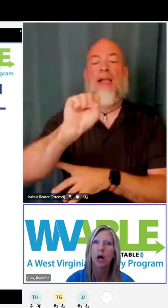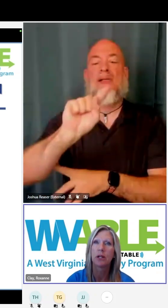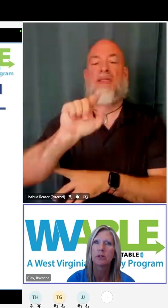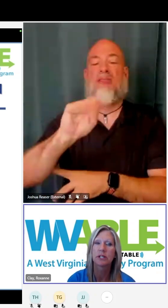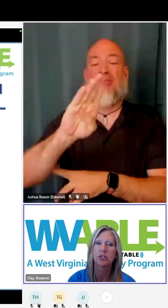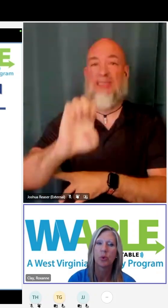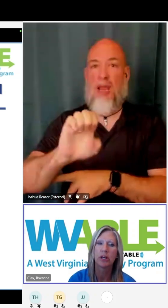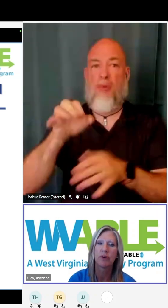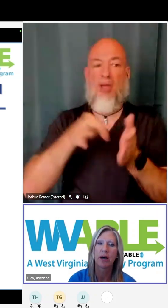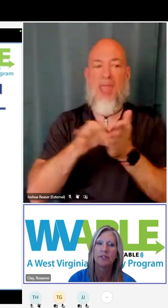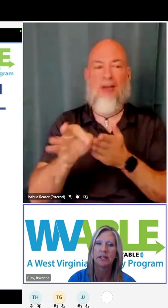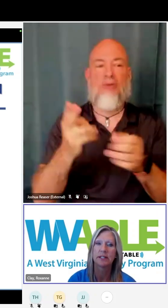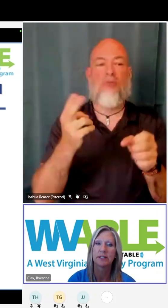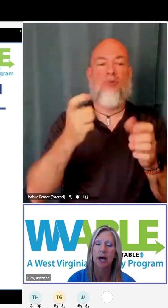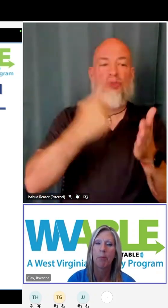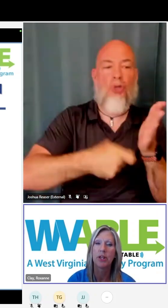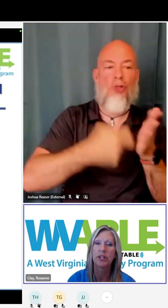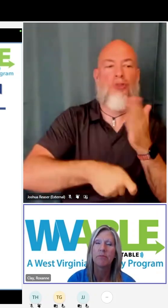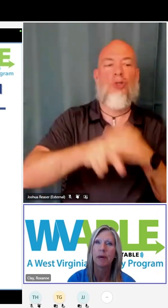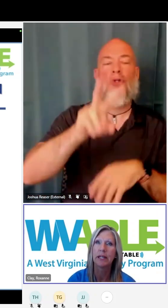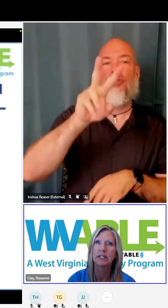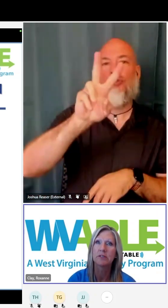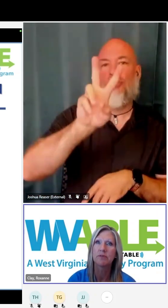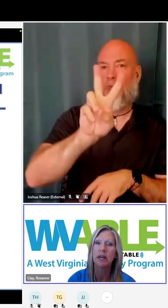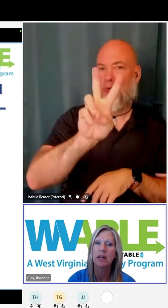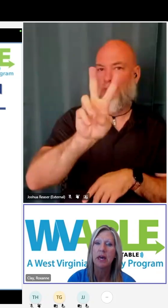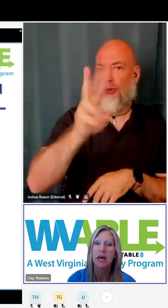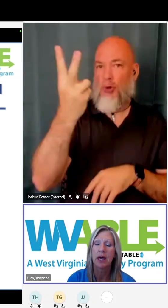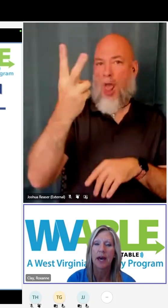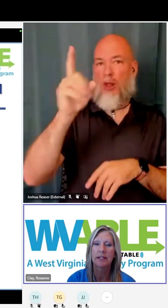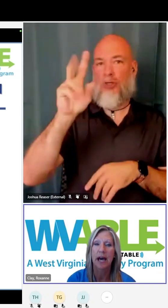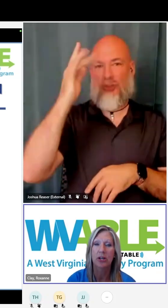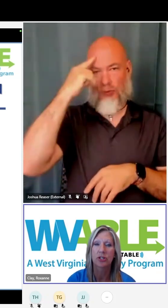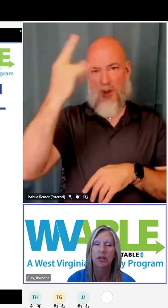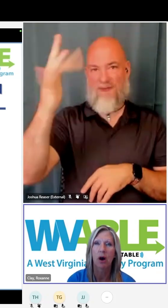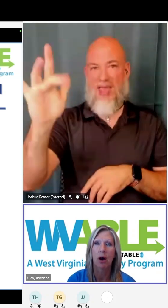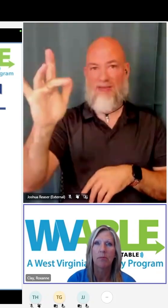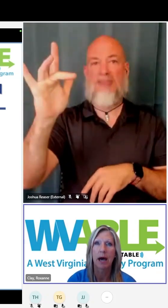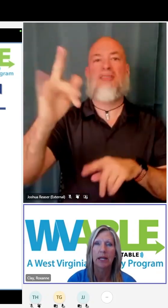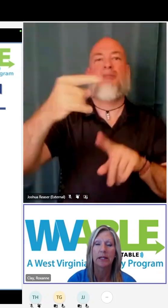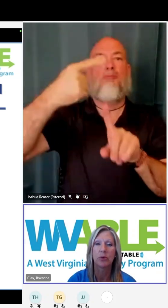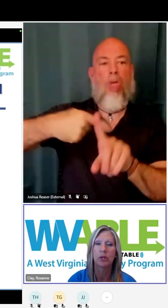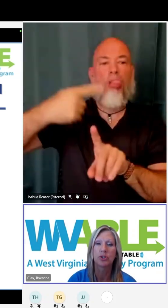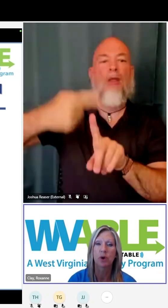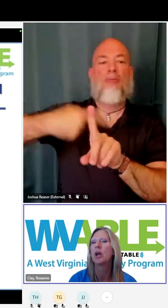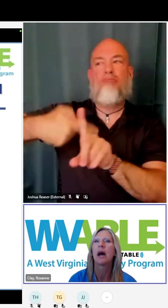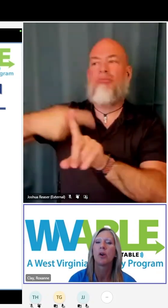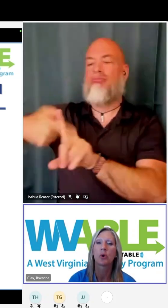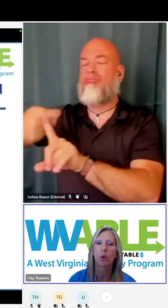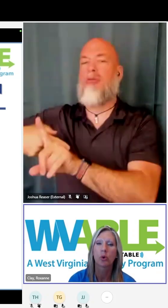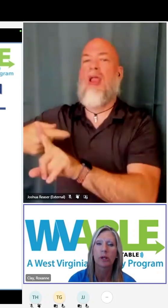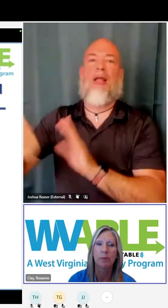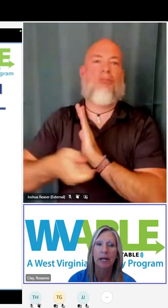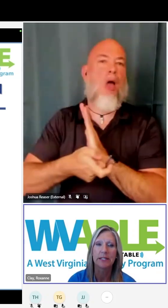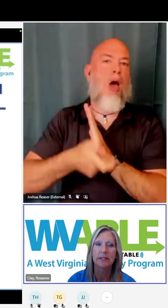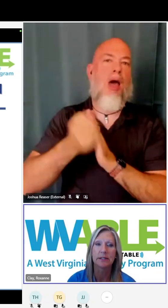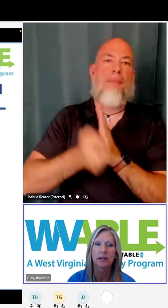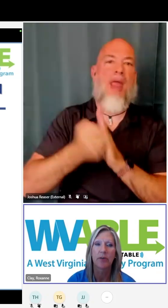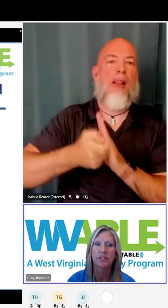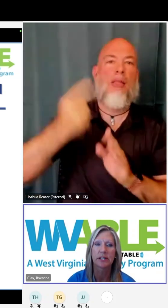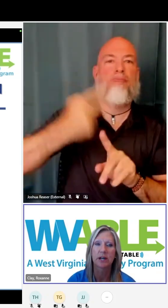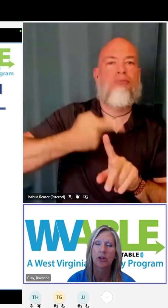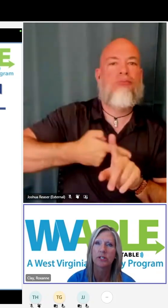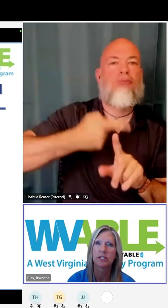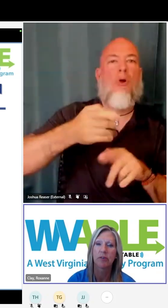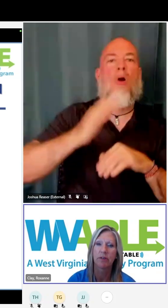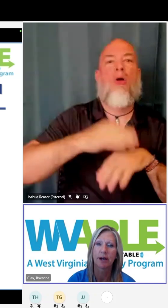a $2.25 monthly maintenance fee, and that is actually automatically withdrawn on a quarterly basis